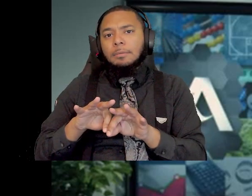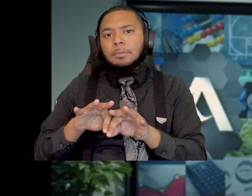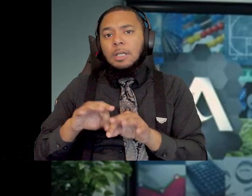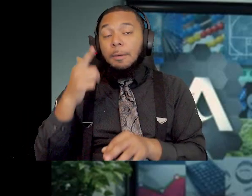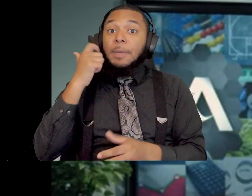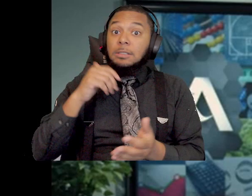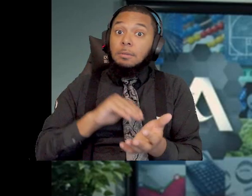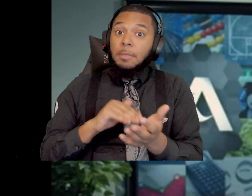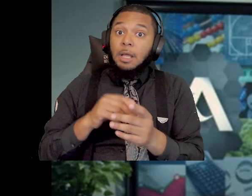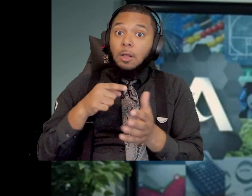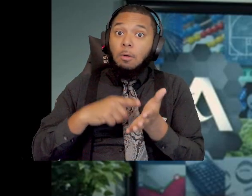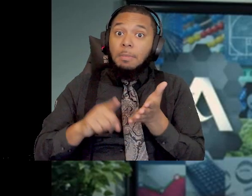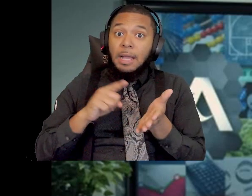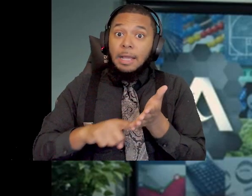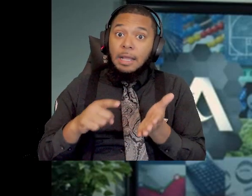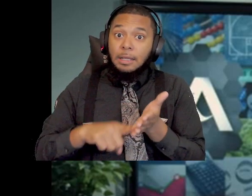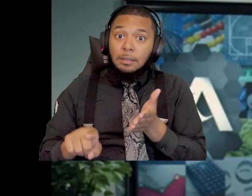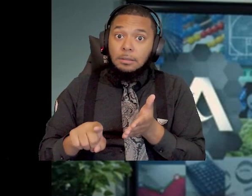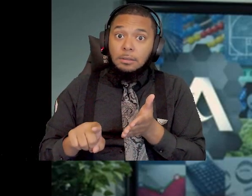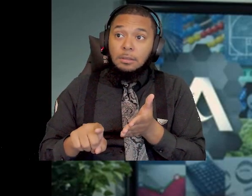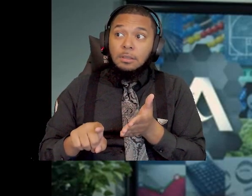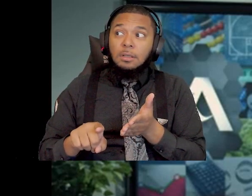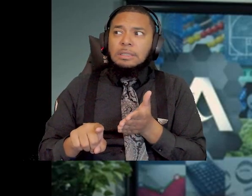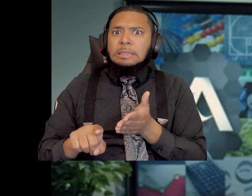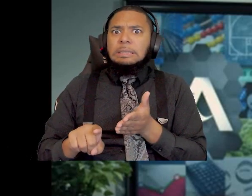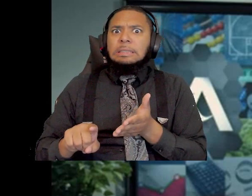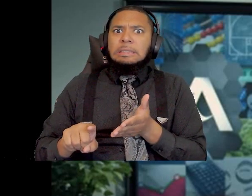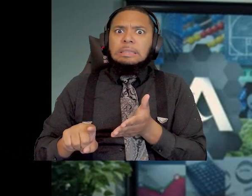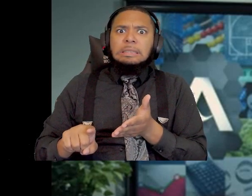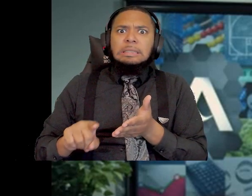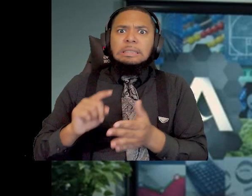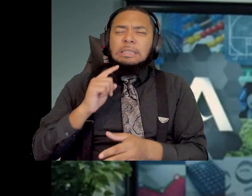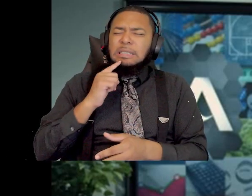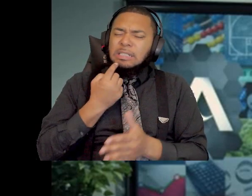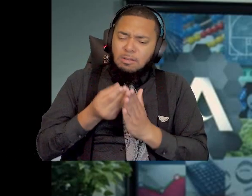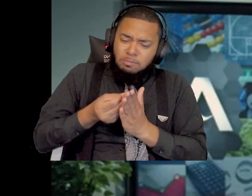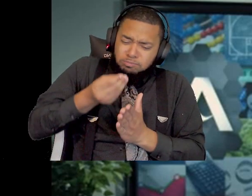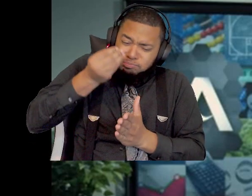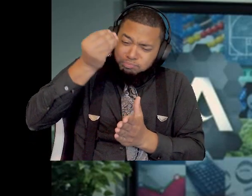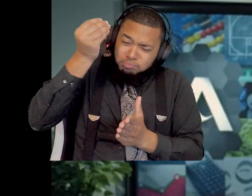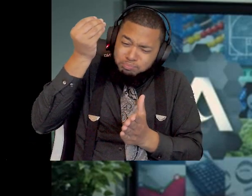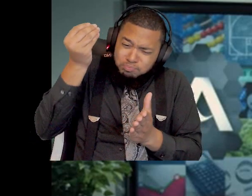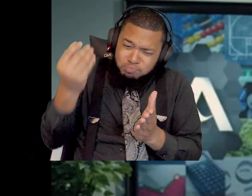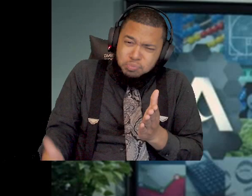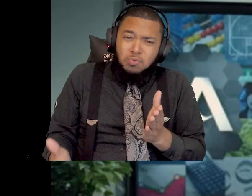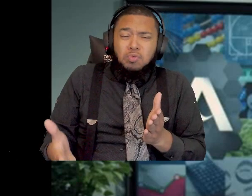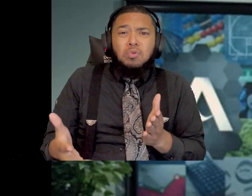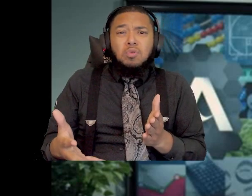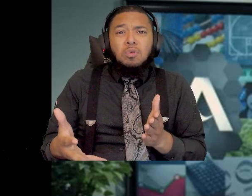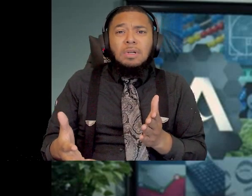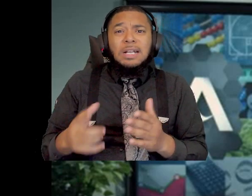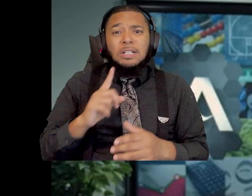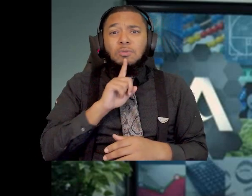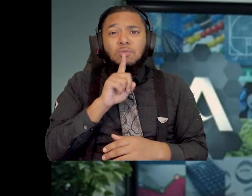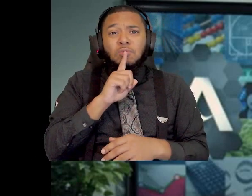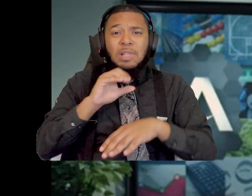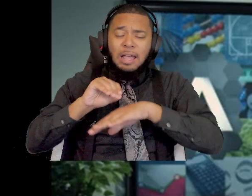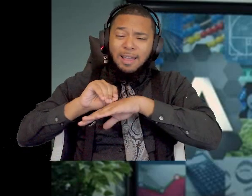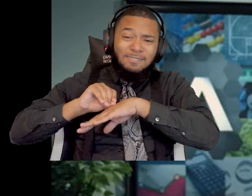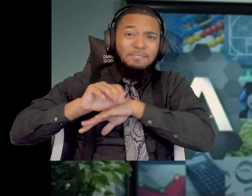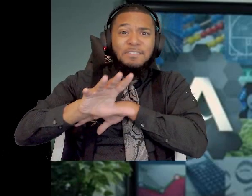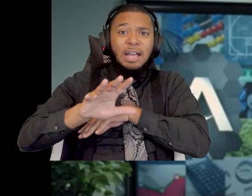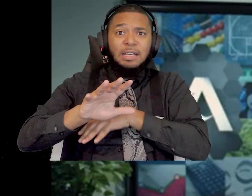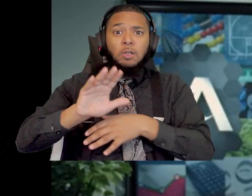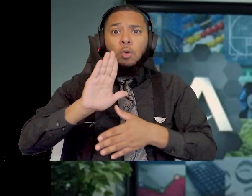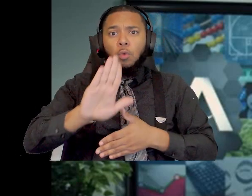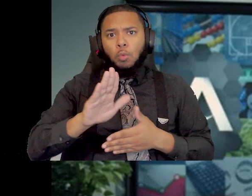can be horrific they can really really negatively impact your financial